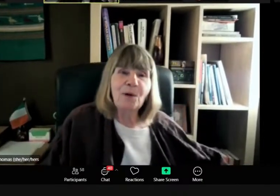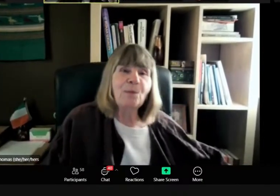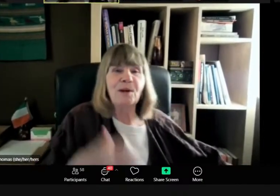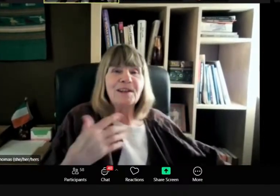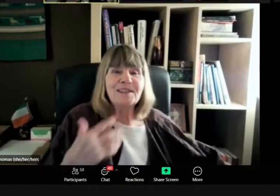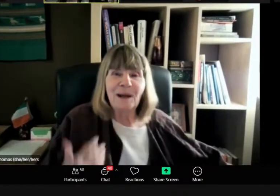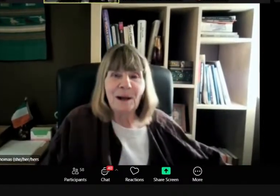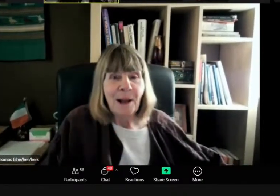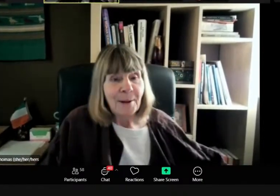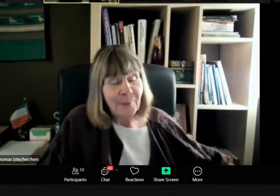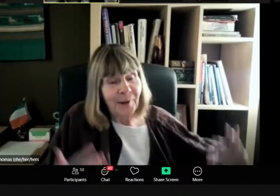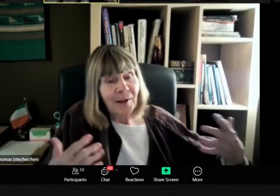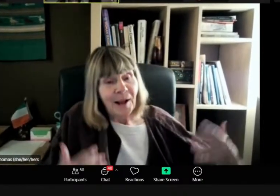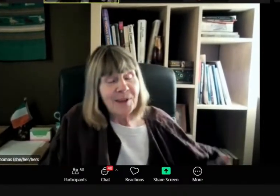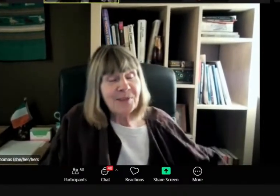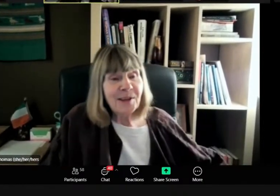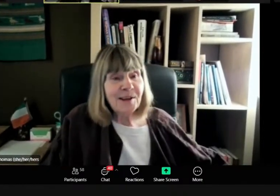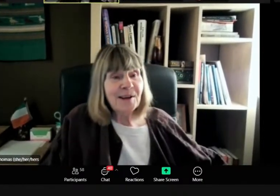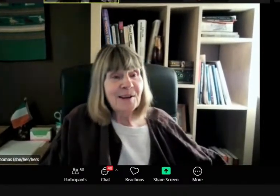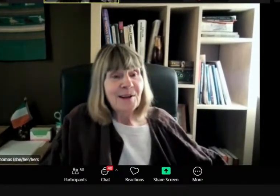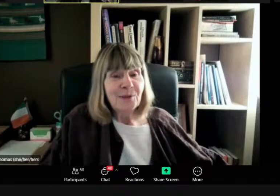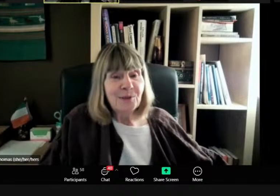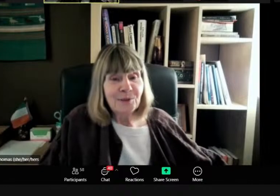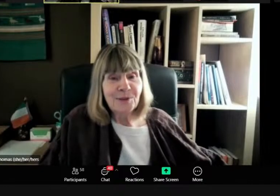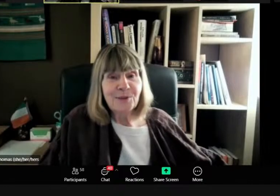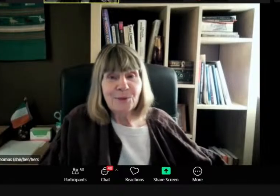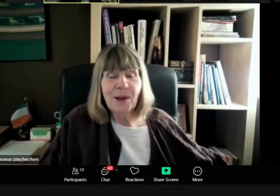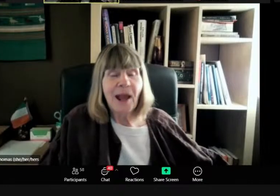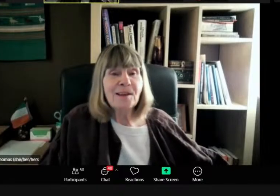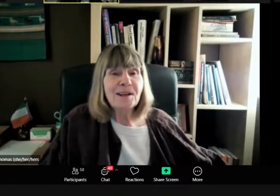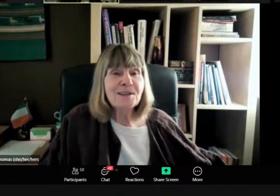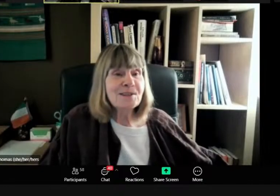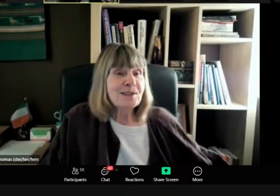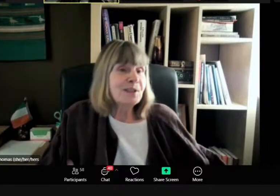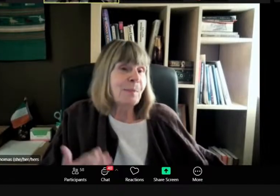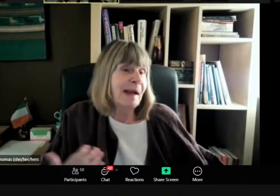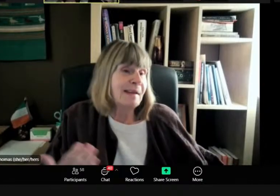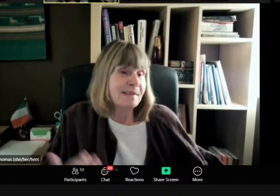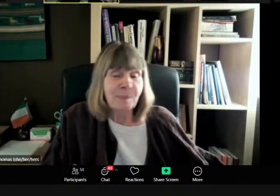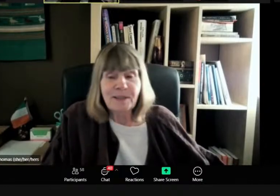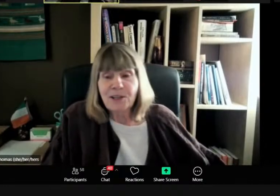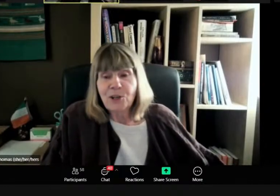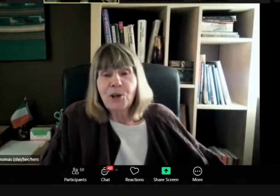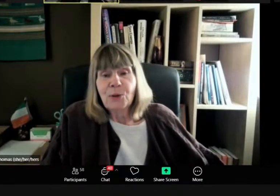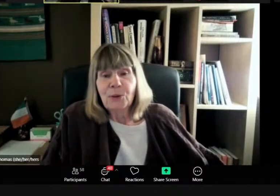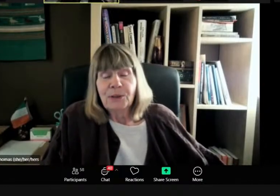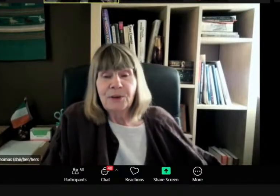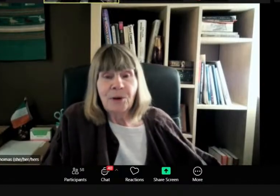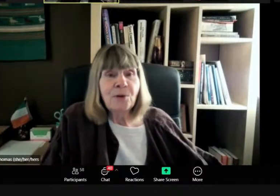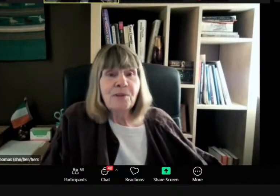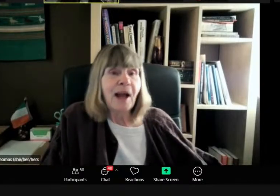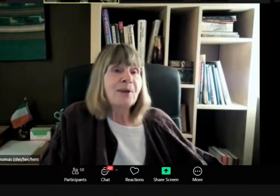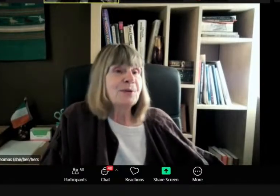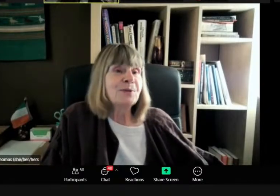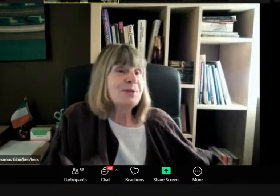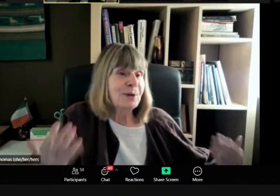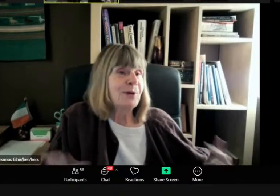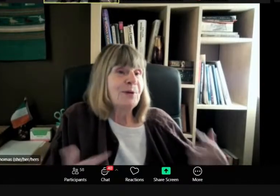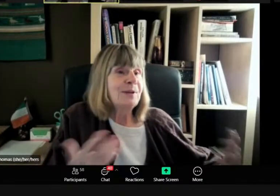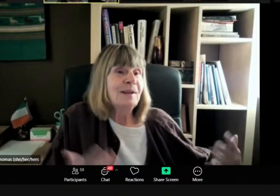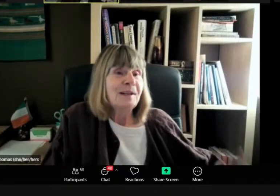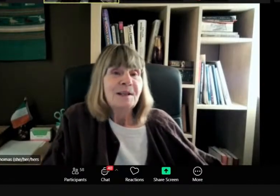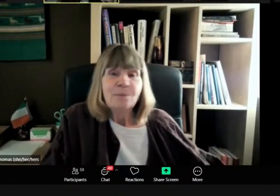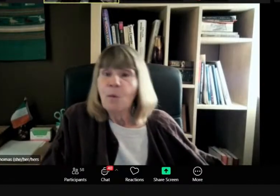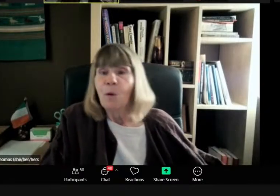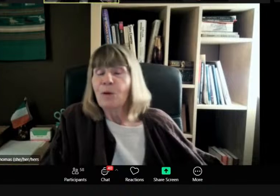that appropriate? Well, I think the reality is it depends. It depends on you and your own values,